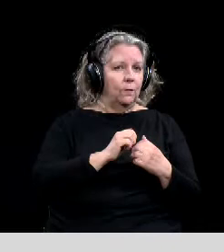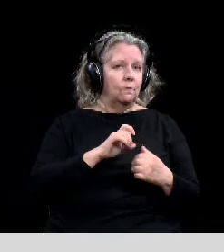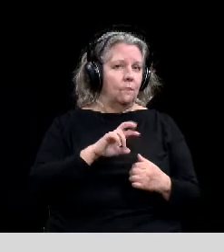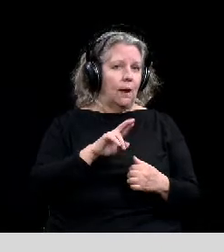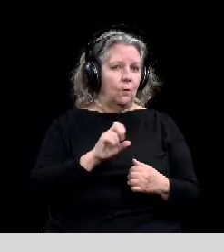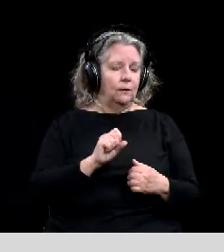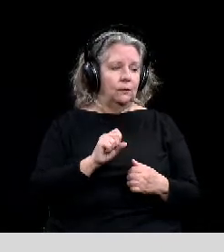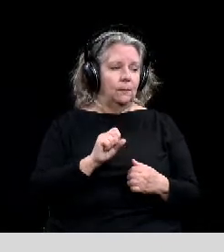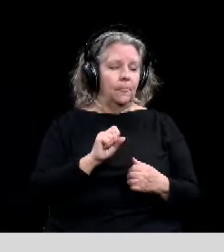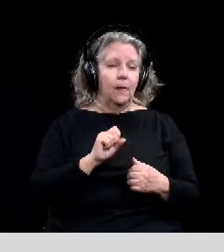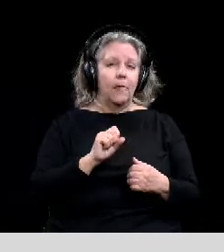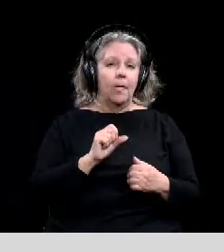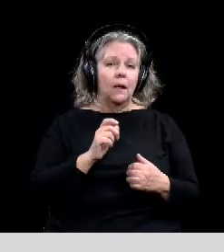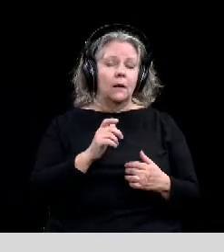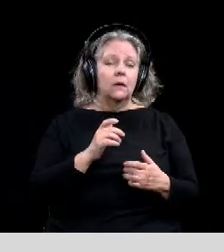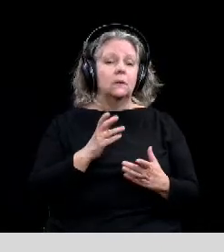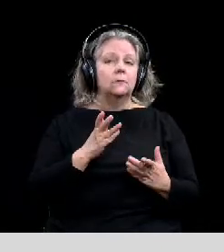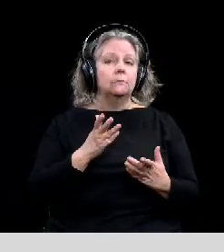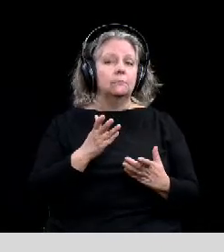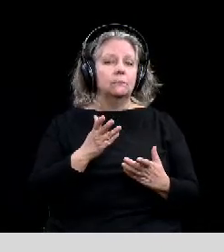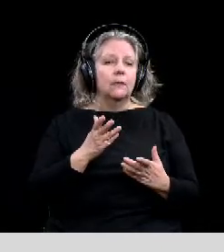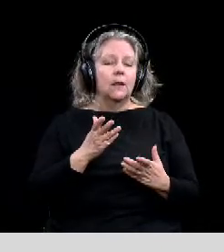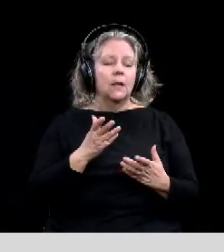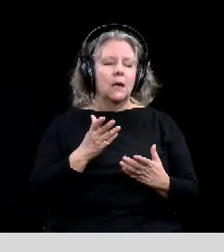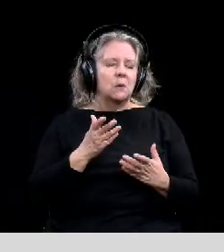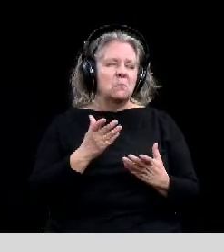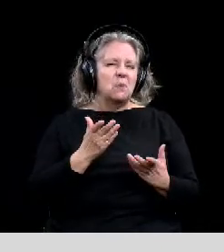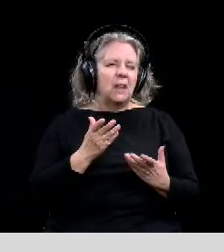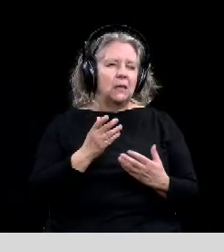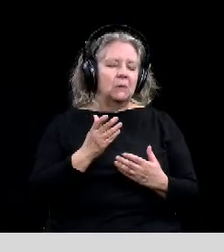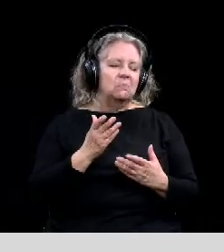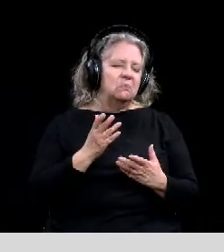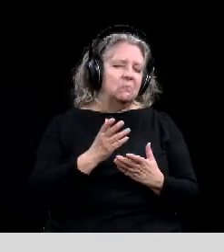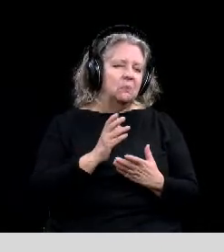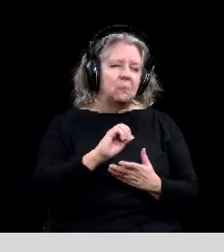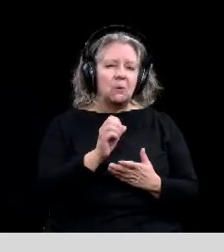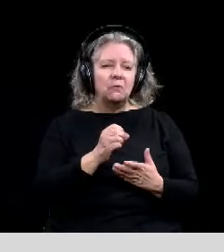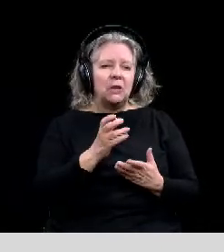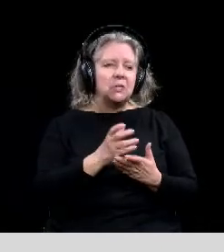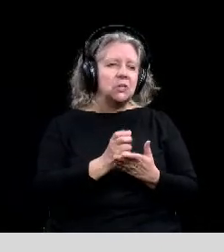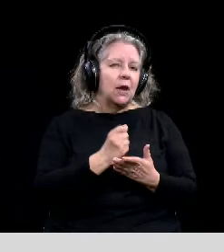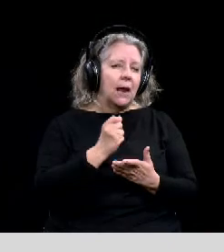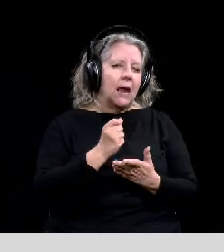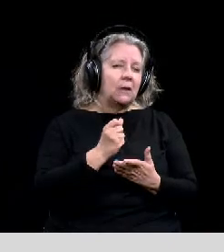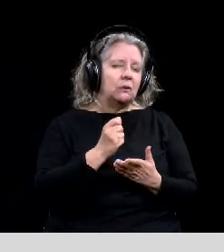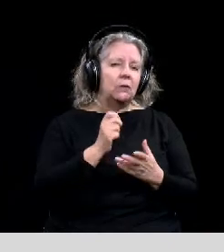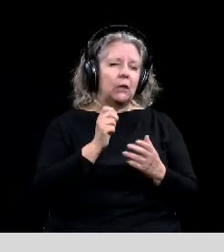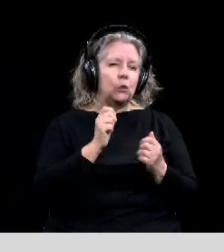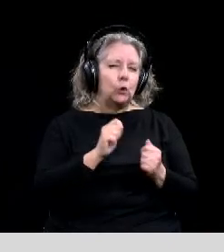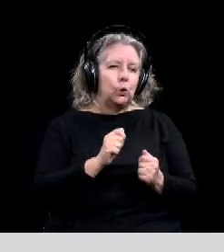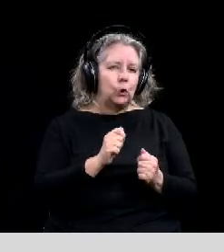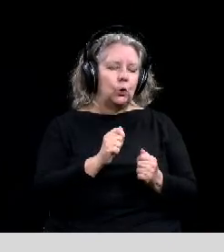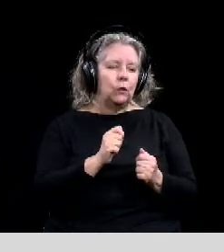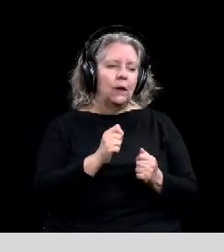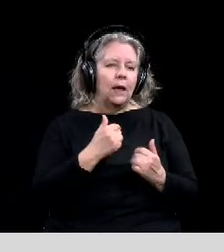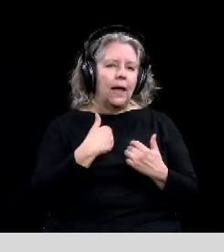meaningful mutation that occurs in all those, in the virus that's multiplying in those 100 individuals is very